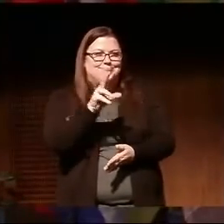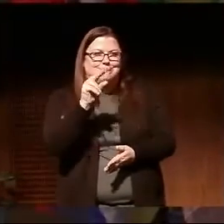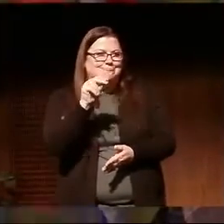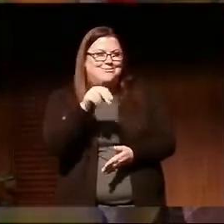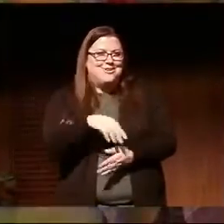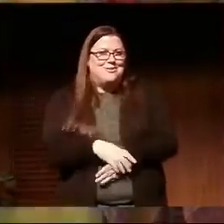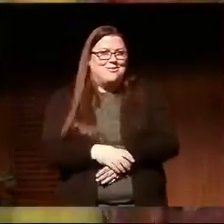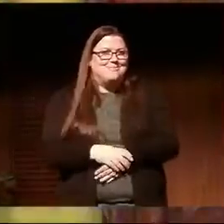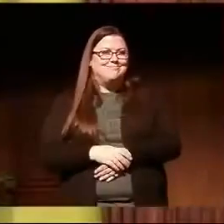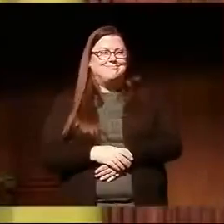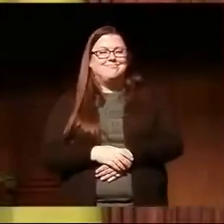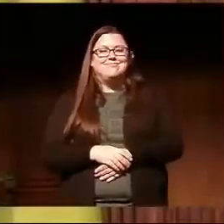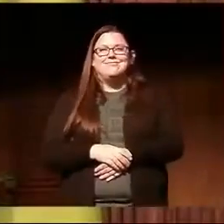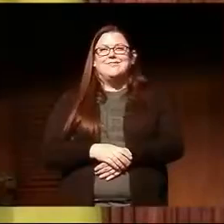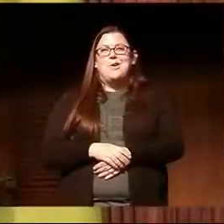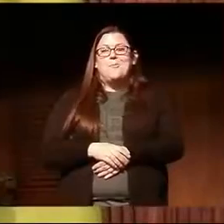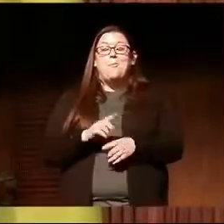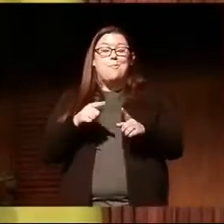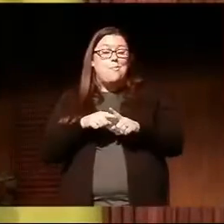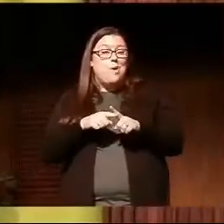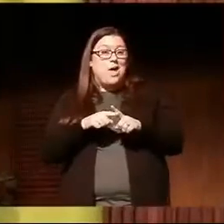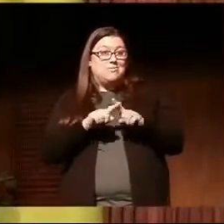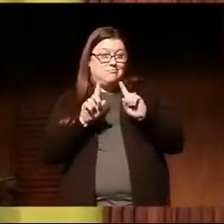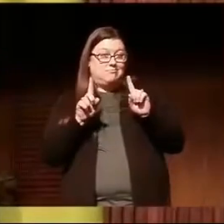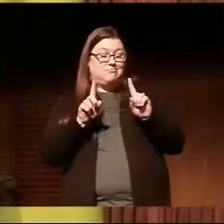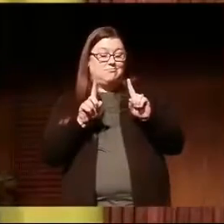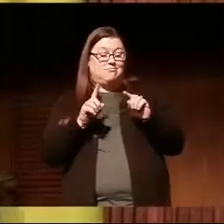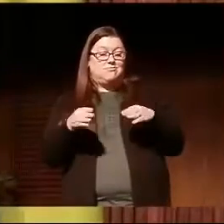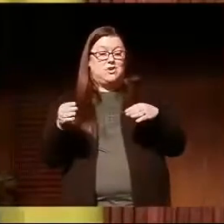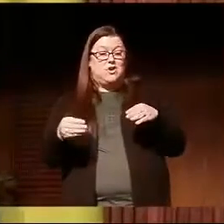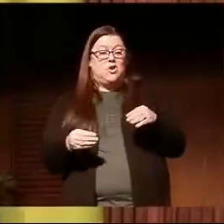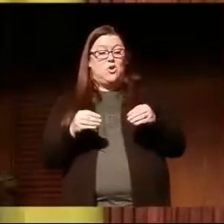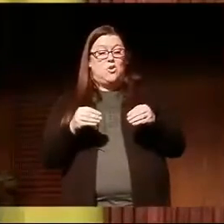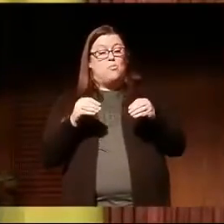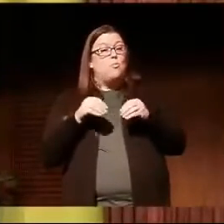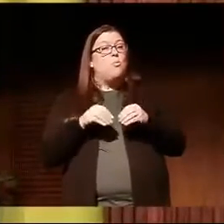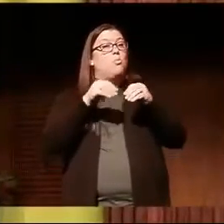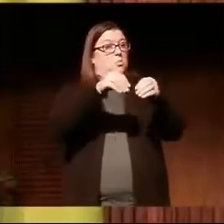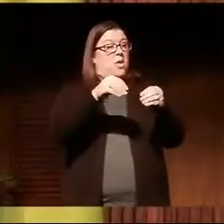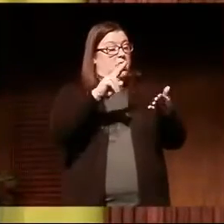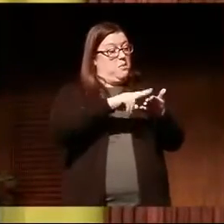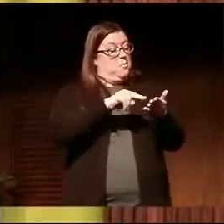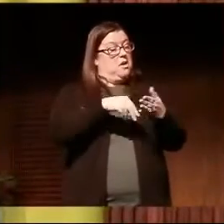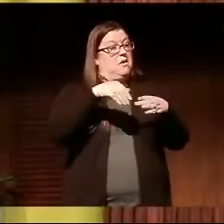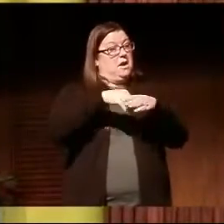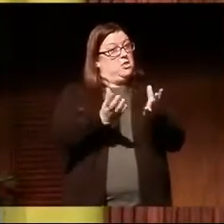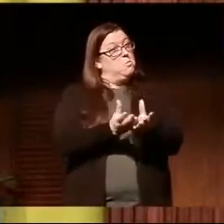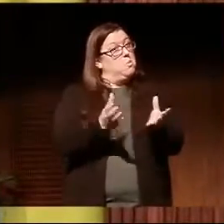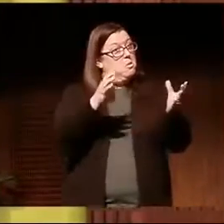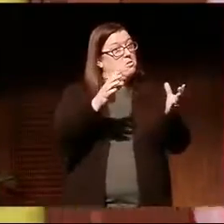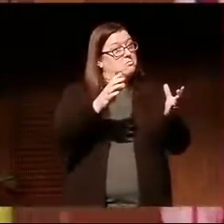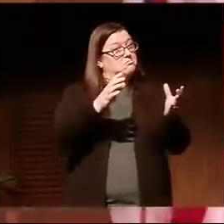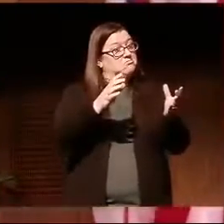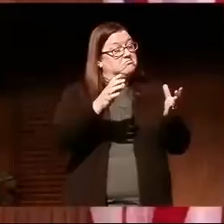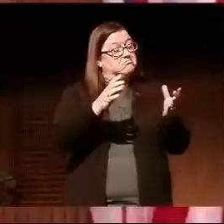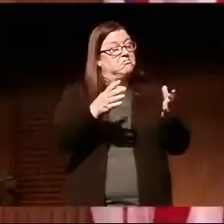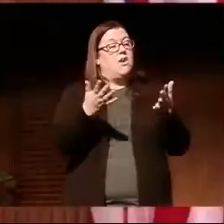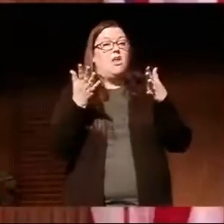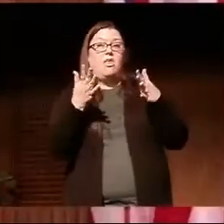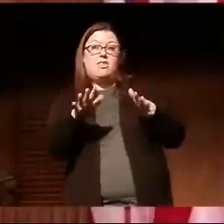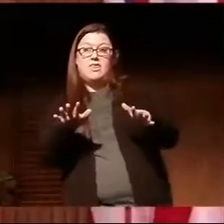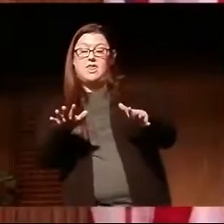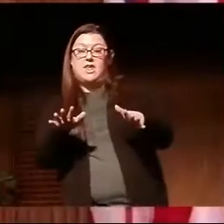to me. But you put the butter into the mixing bowl. And then